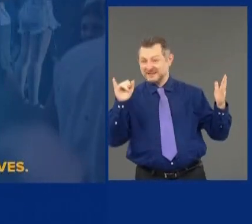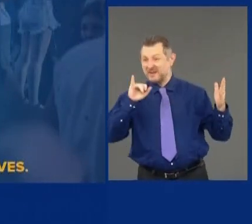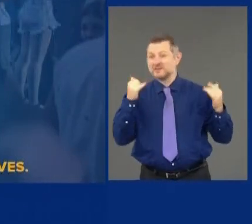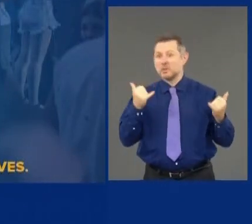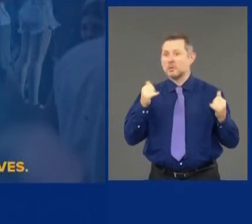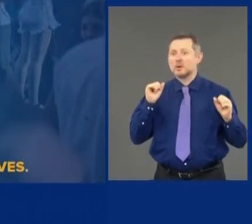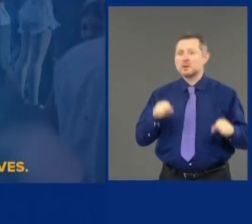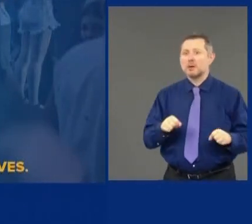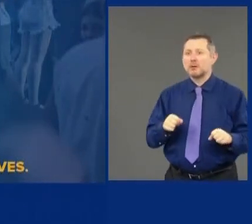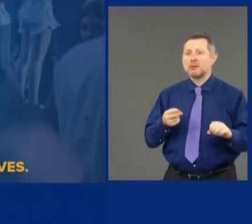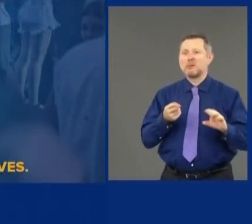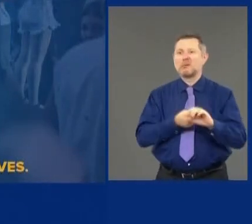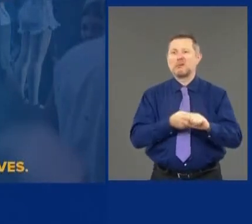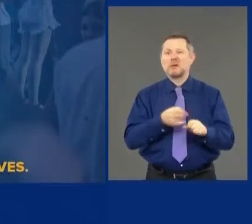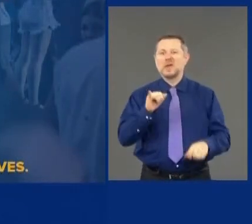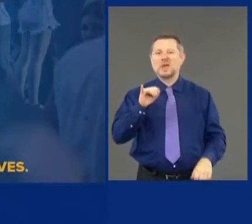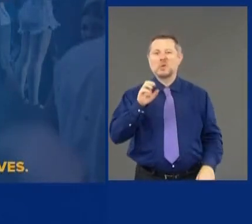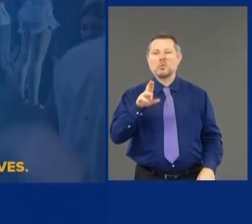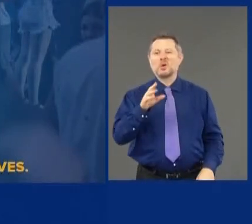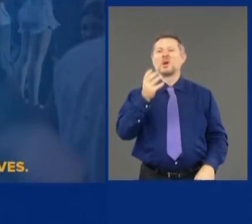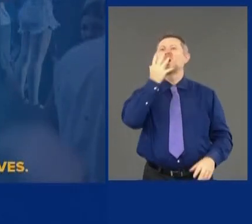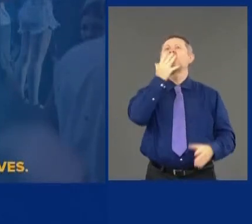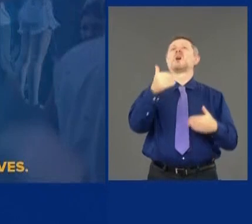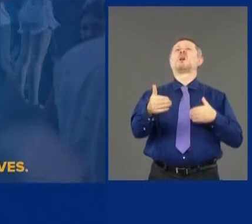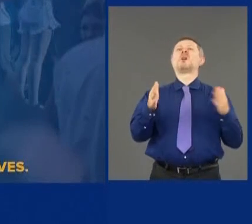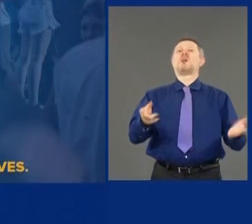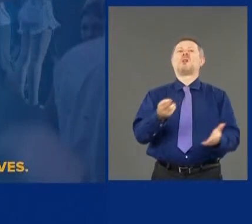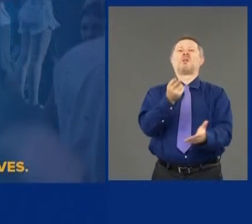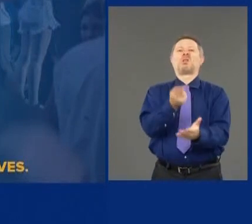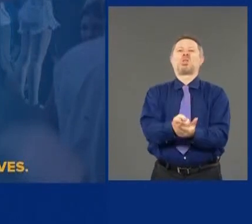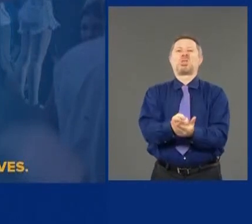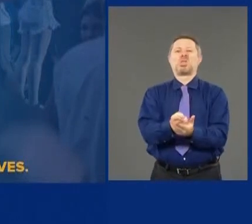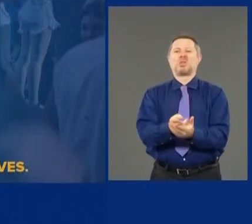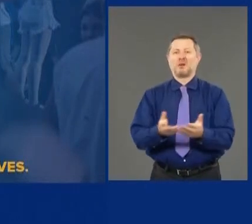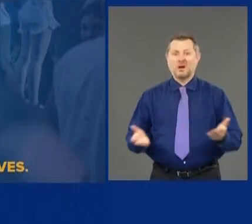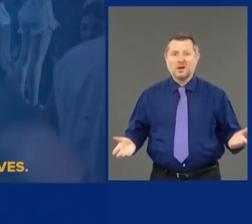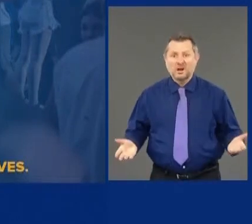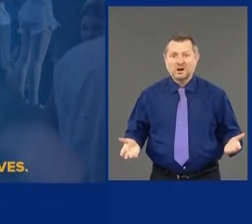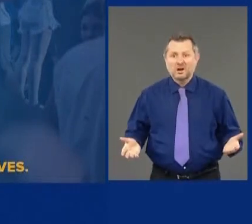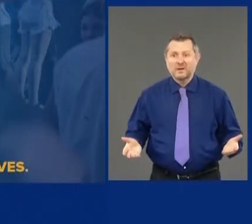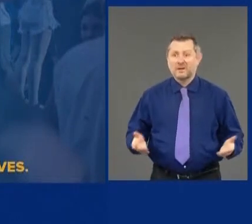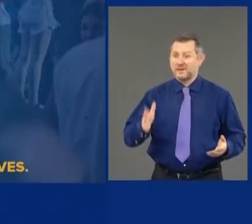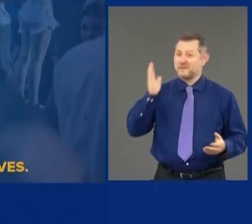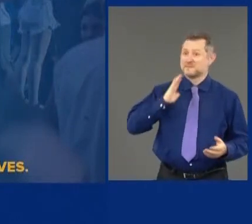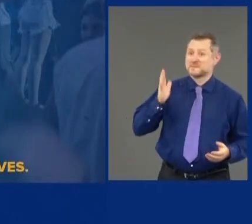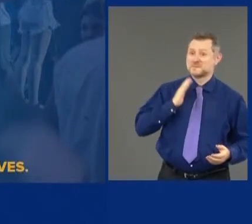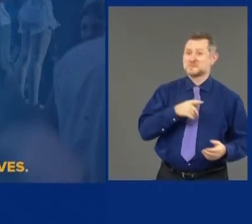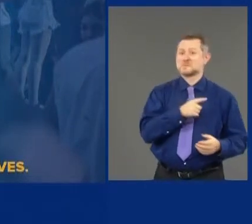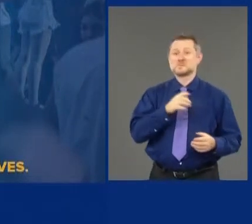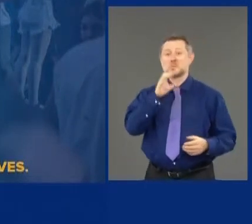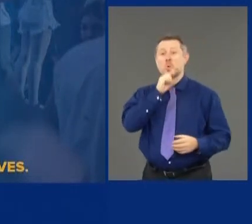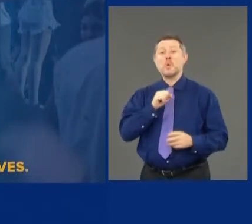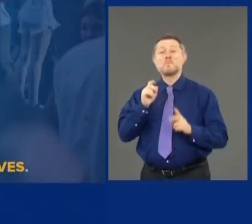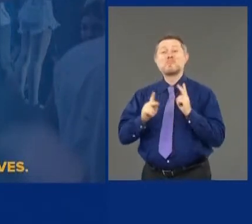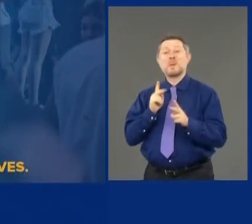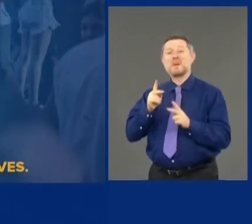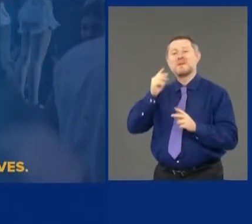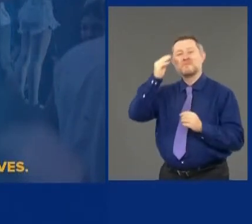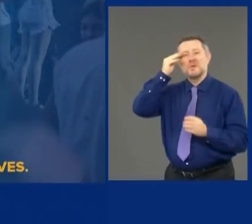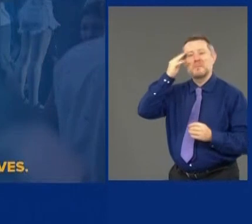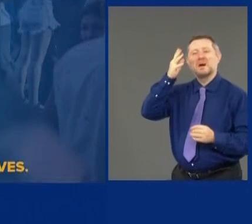ICU beds. That was old information and bad information that young people don't get sick.